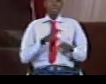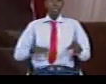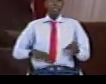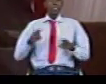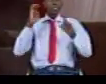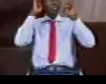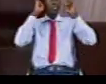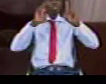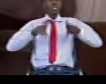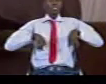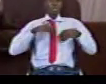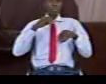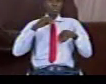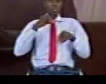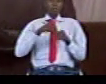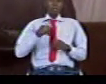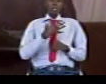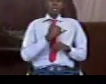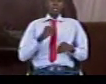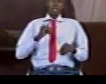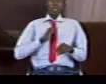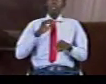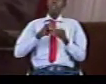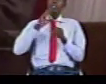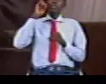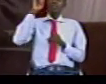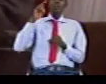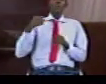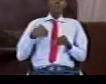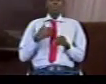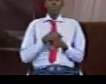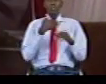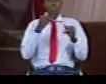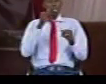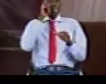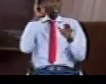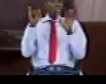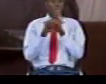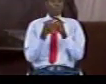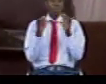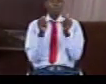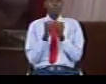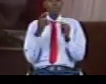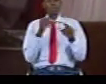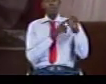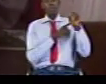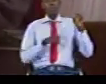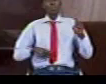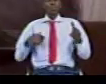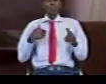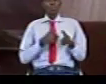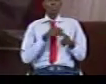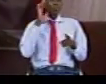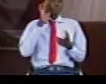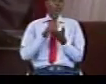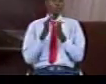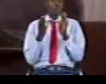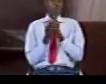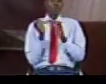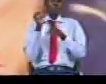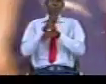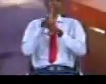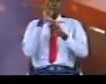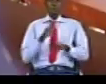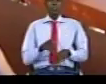one. And as we totally, completely identify with the Lord, we're going to be overcomers. You are going to be